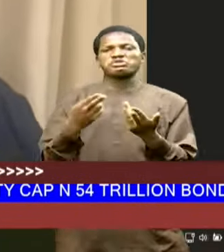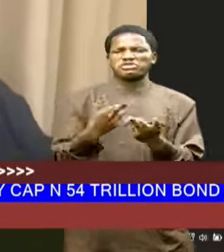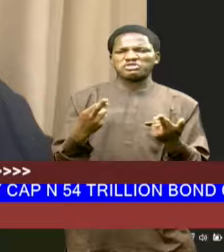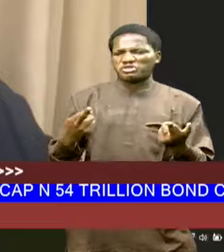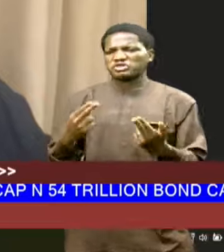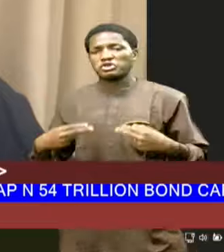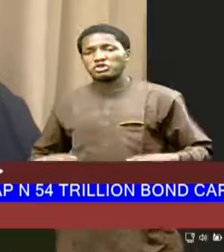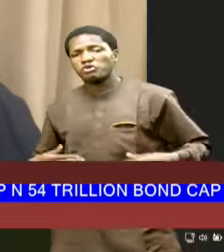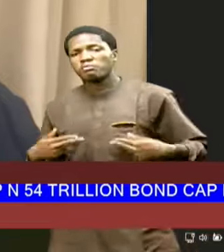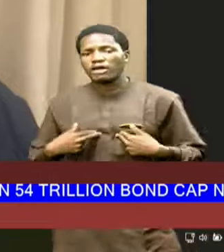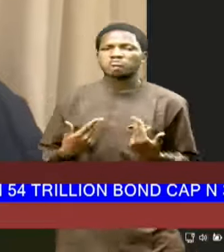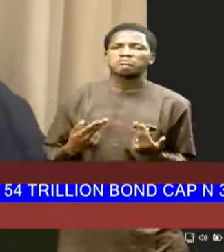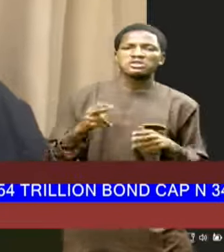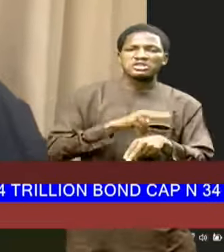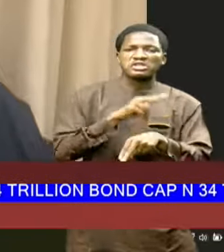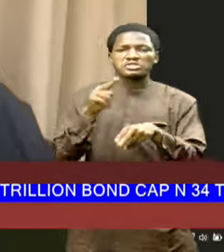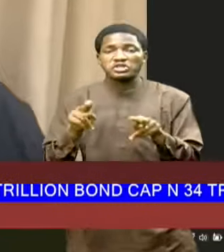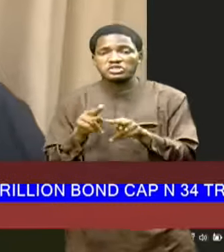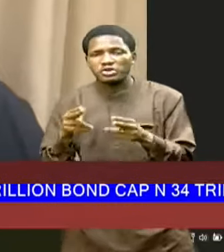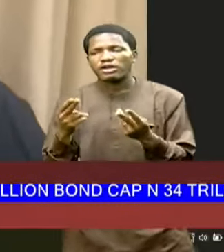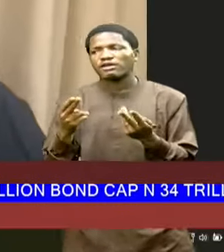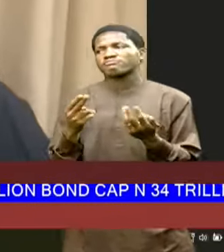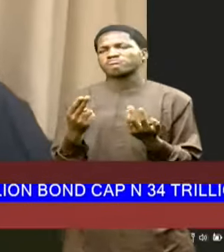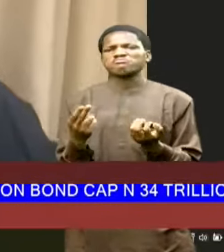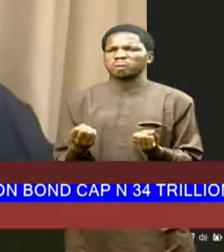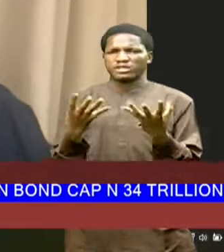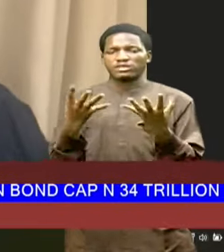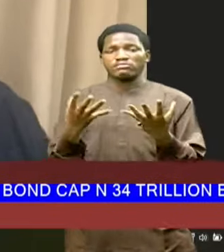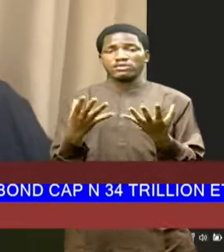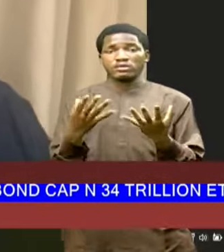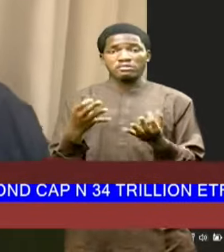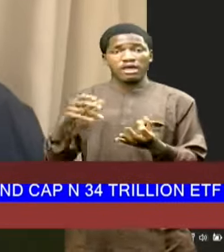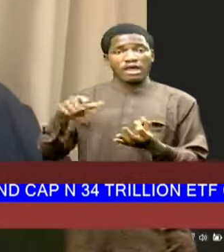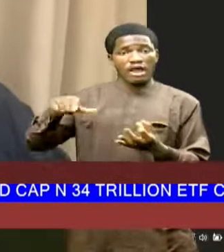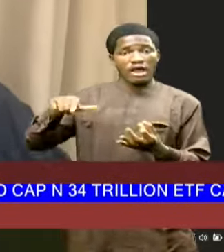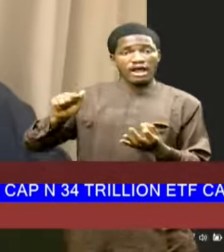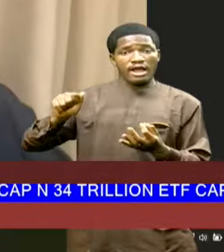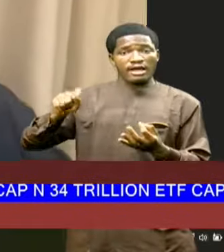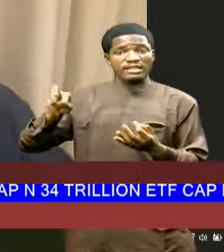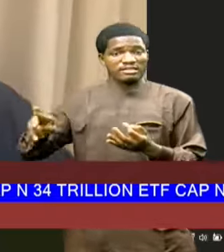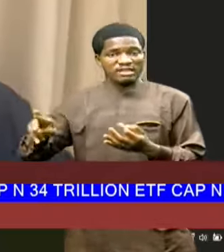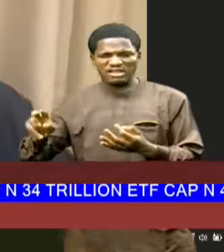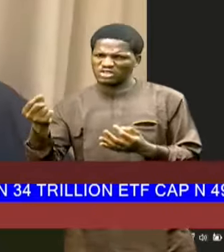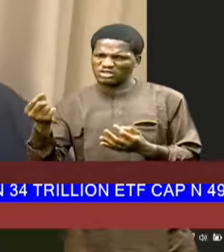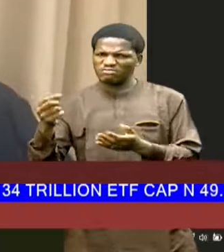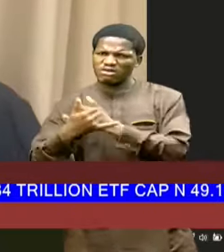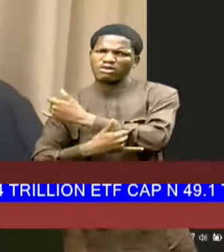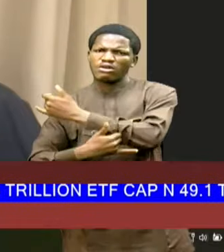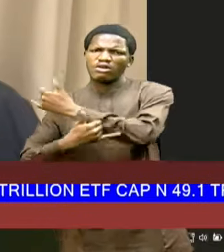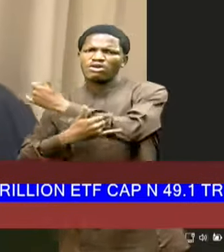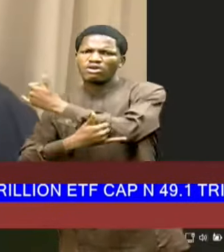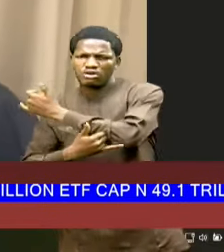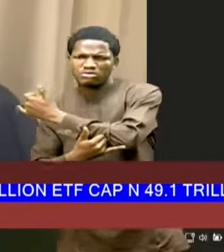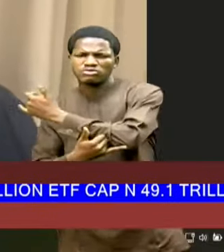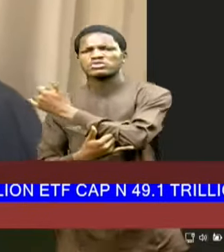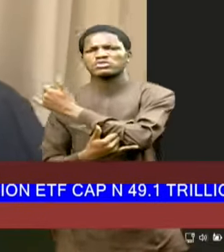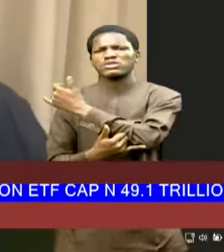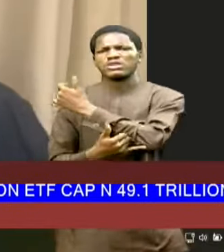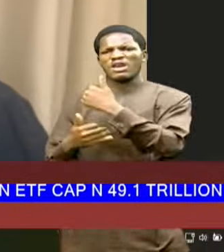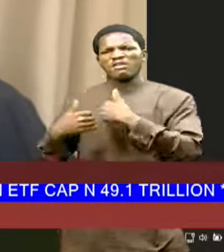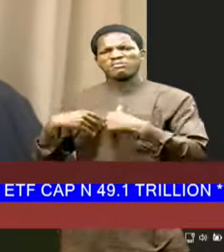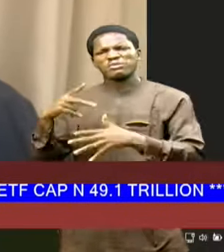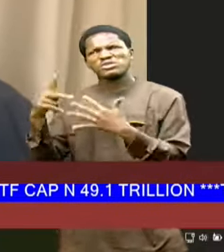If you look at Qatar, it is not a very large country. It's a small country, you know, between the desert and the sea. It has a